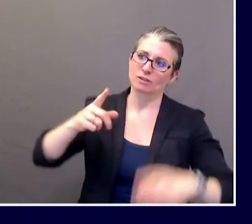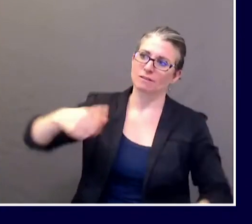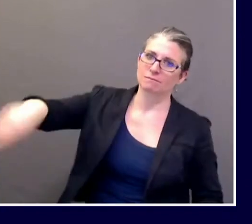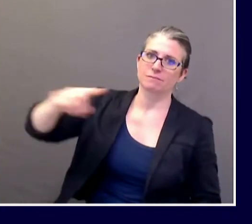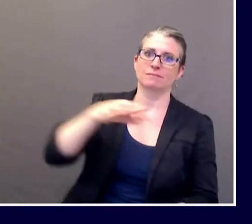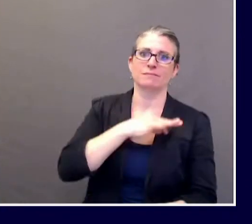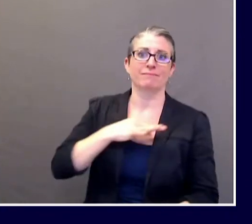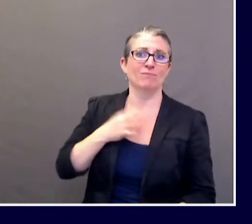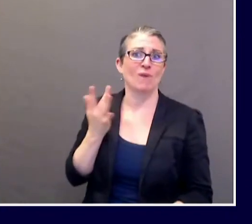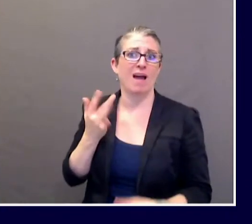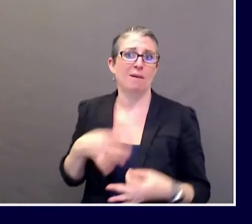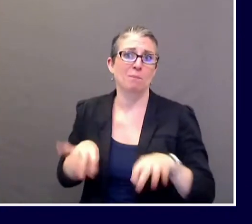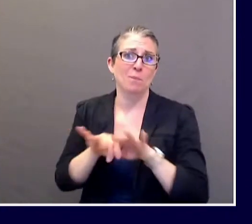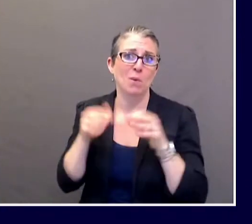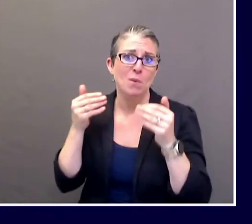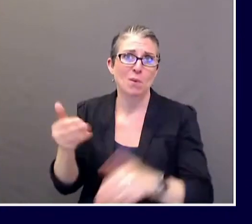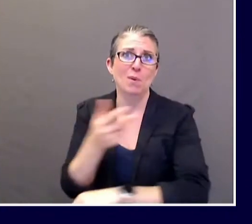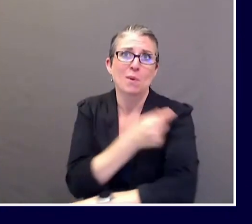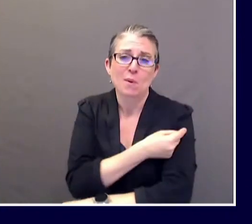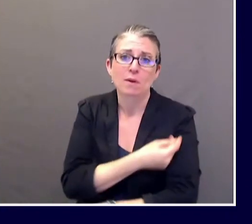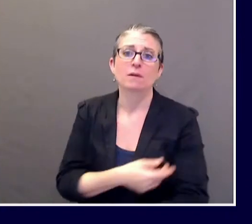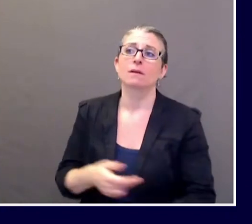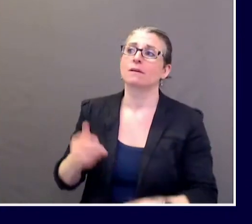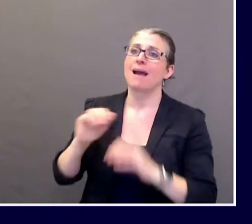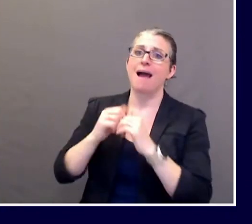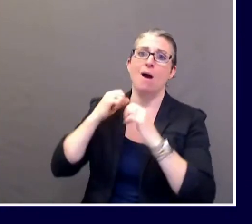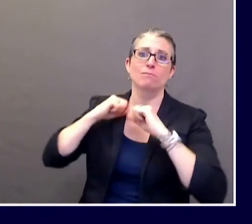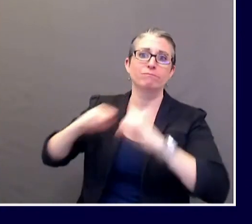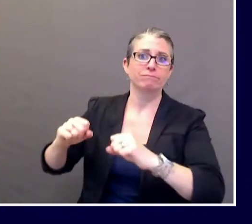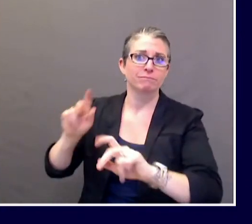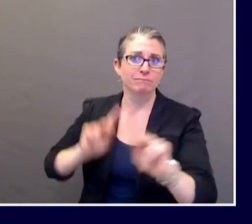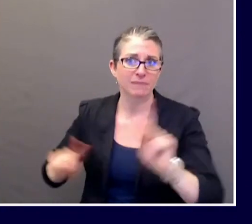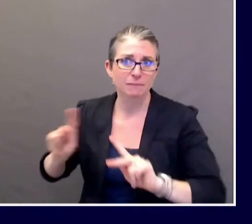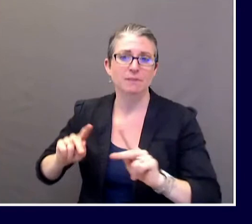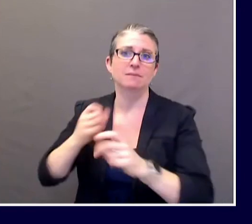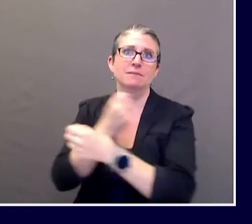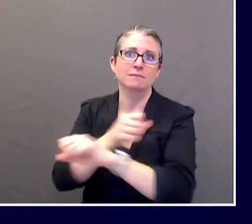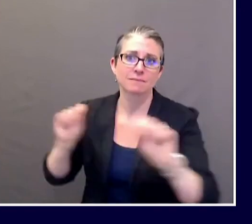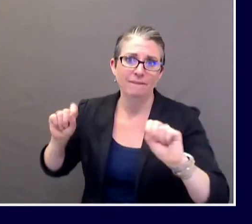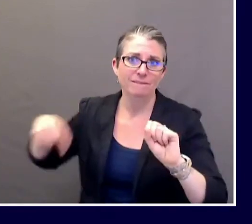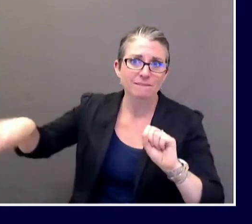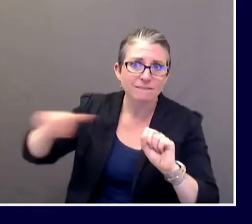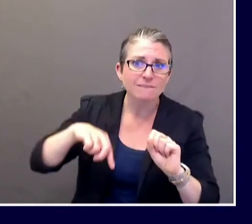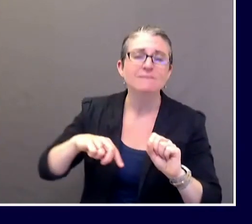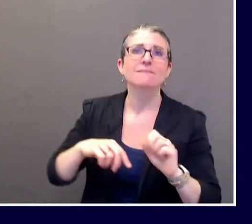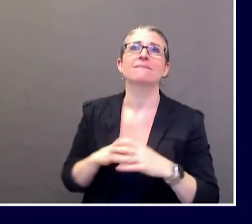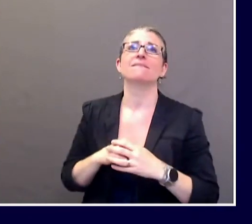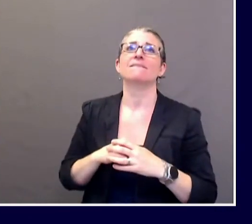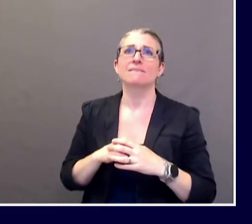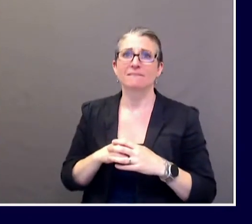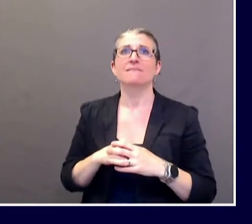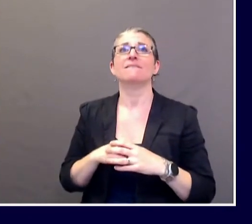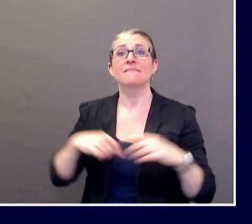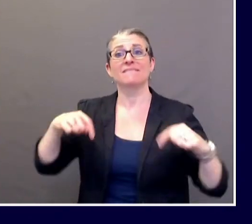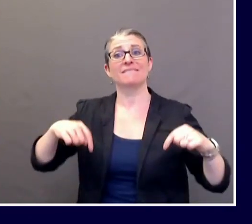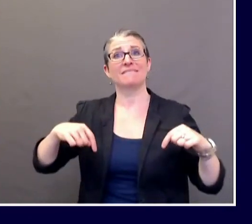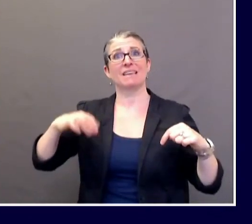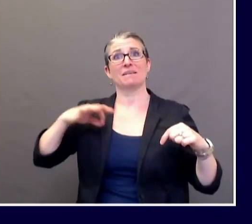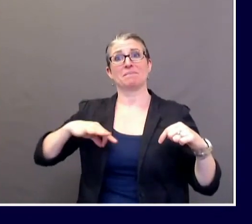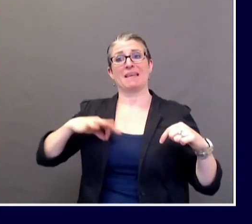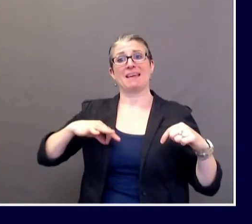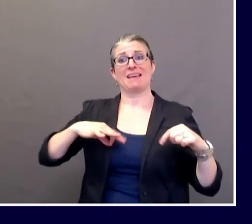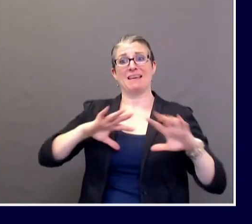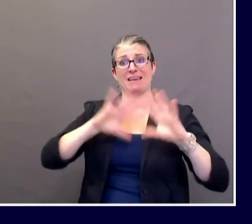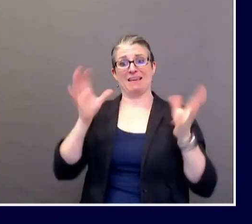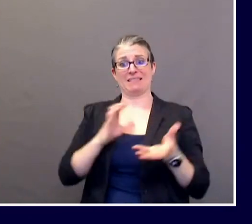for safe. There are, of course, discussions that will be had as a state, as a nation, around mandating any